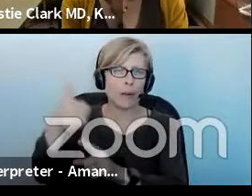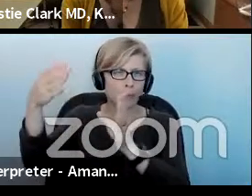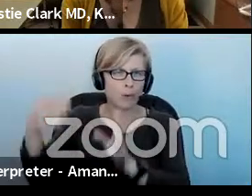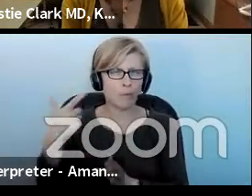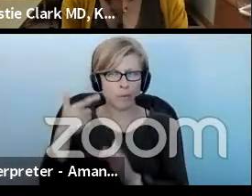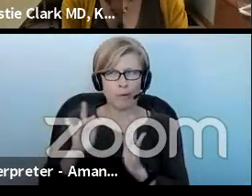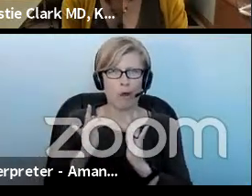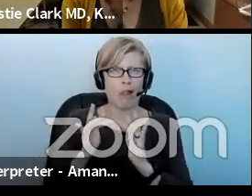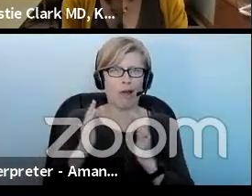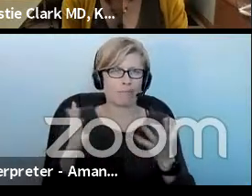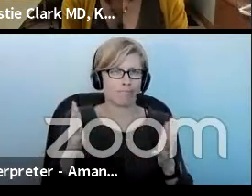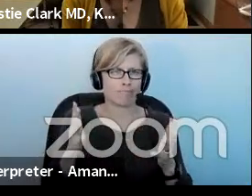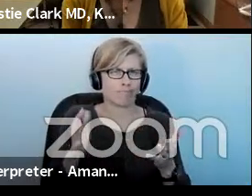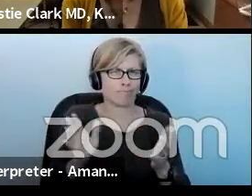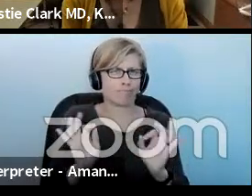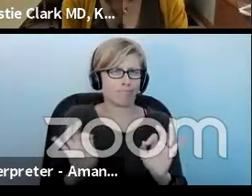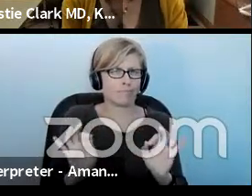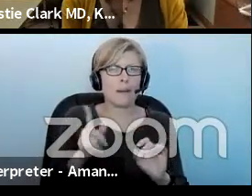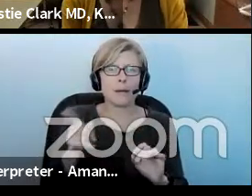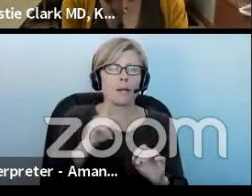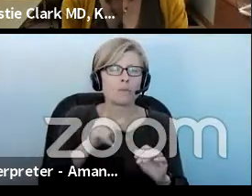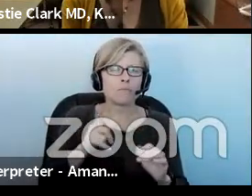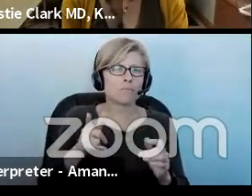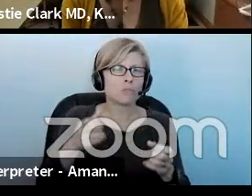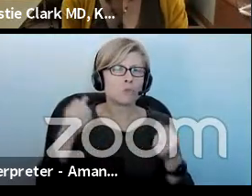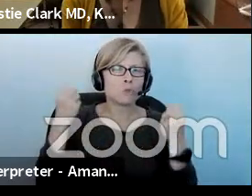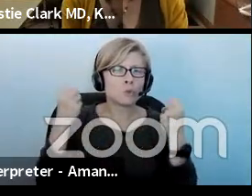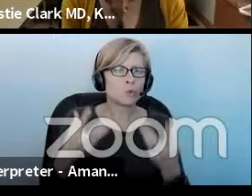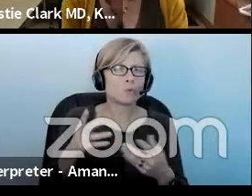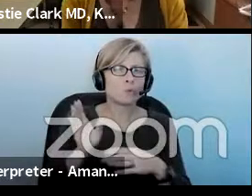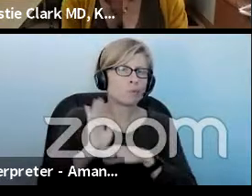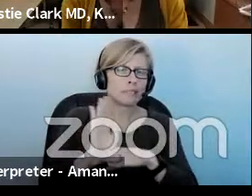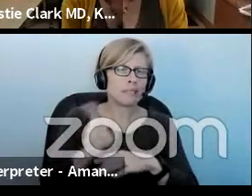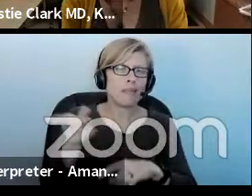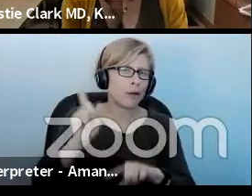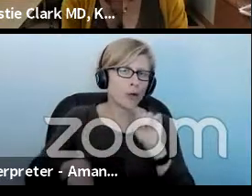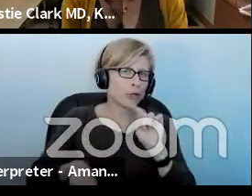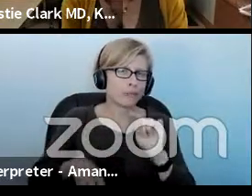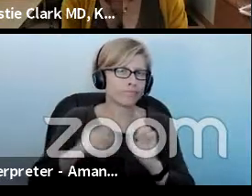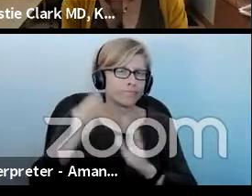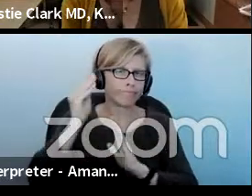online survey, but they just had so much going on that they couldn't.